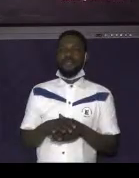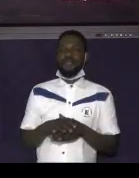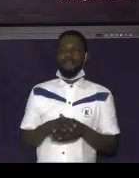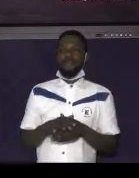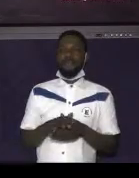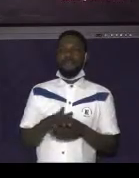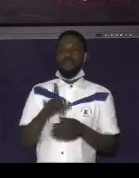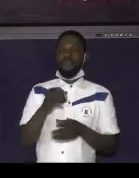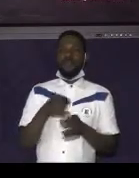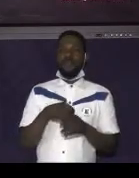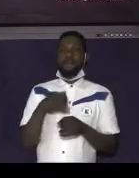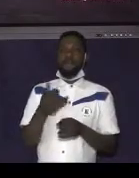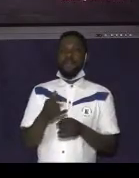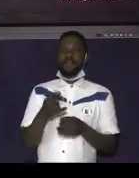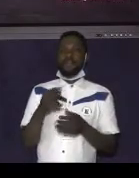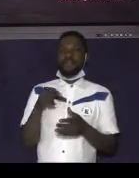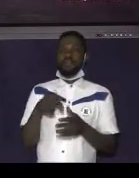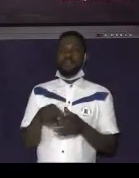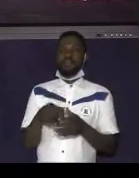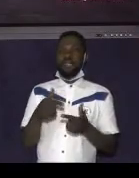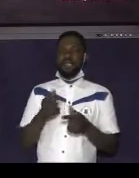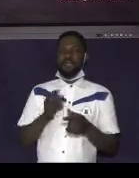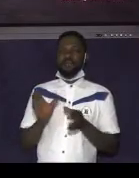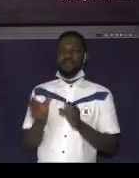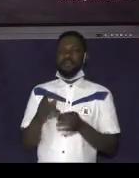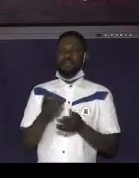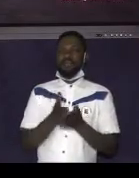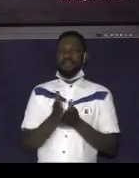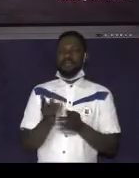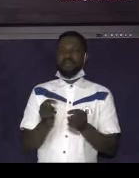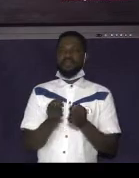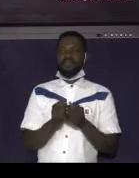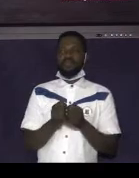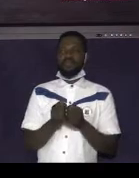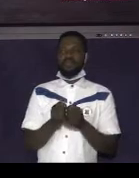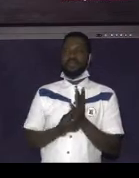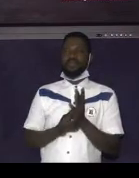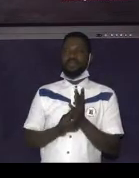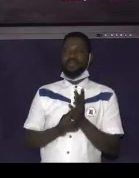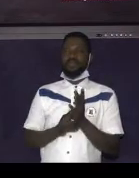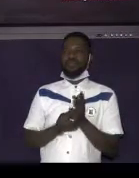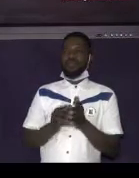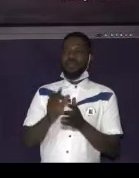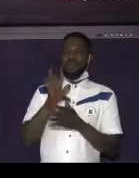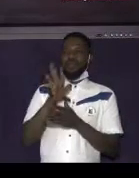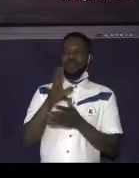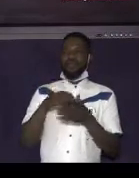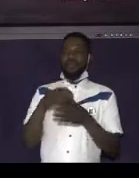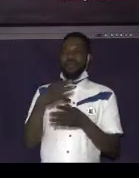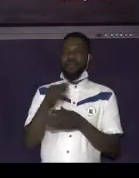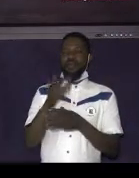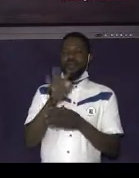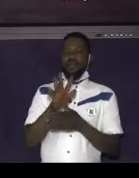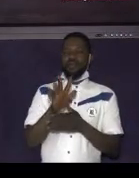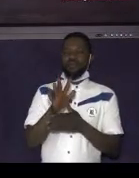Your pen's down. Now let's do the correction together. 5 out of